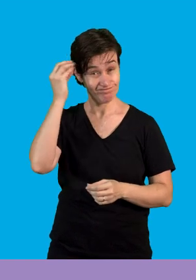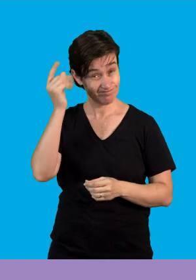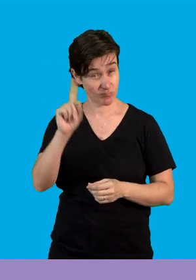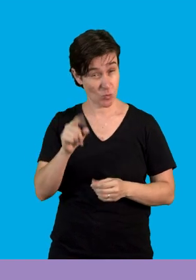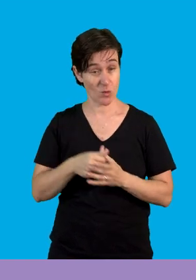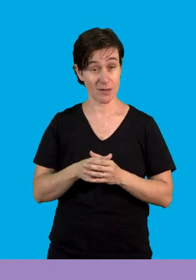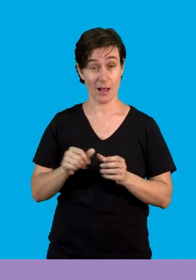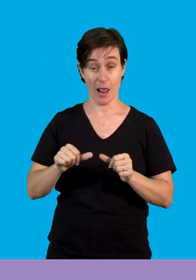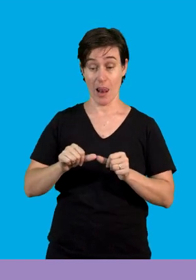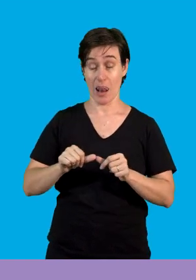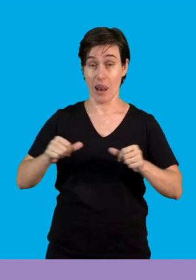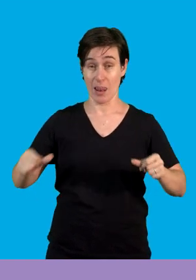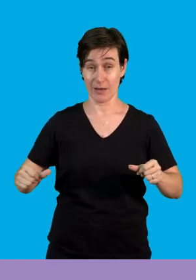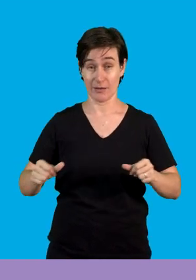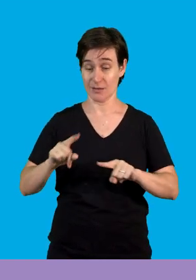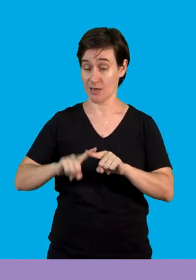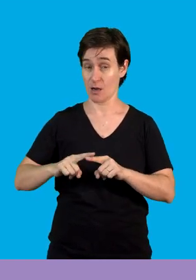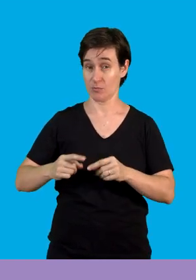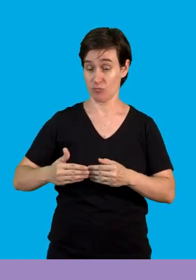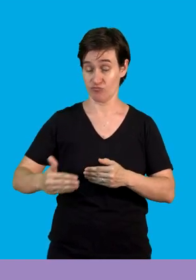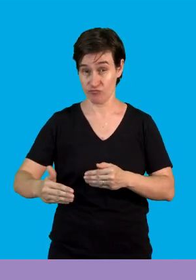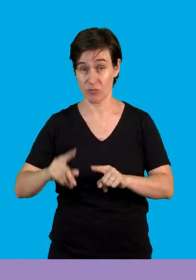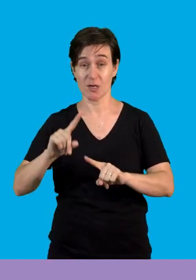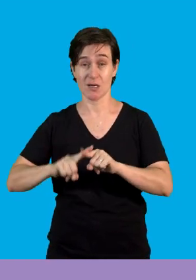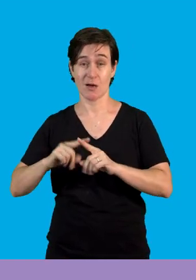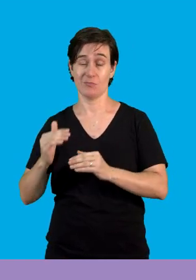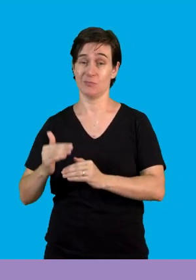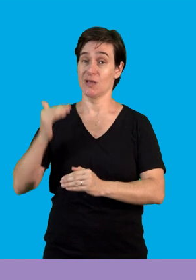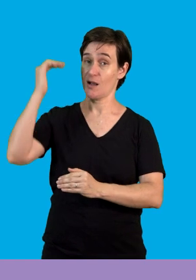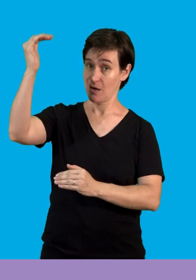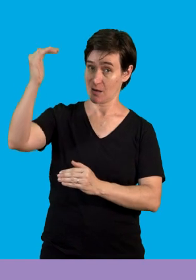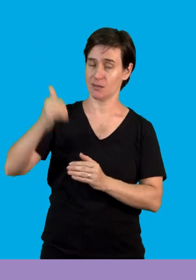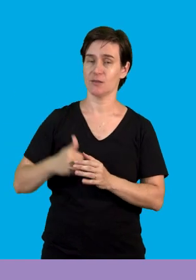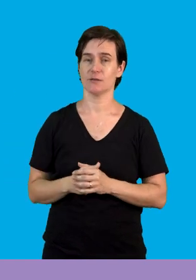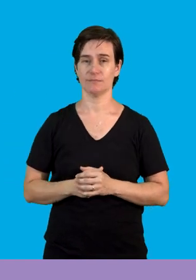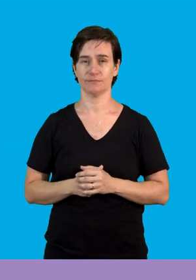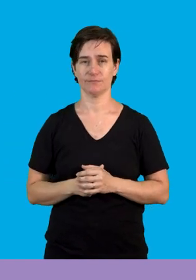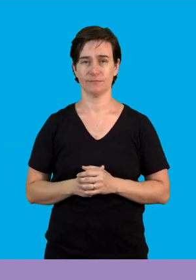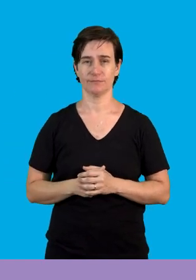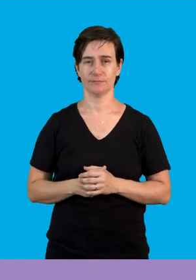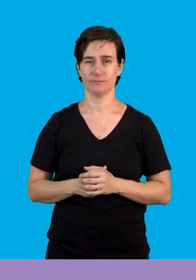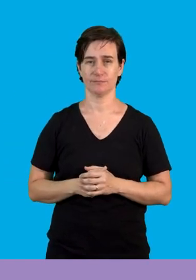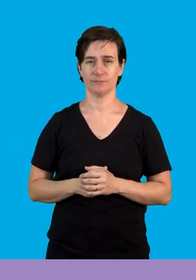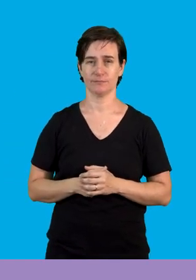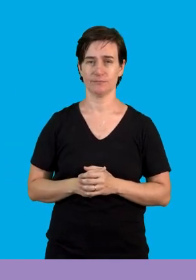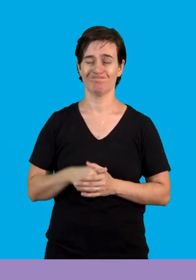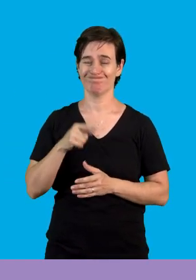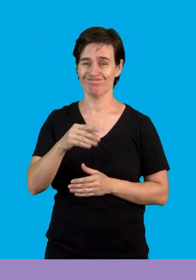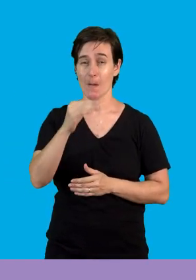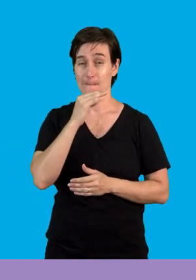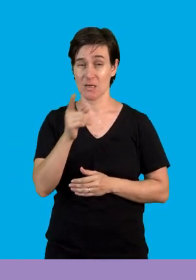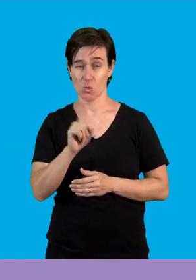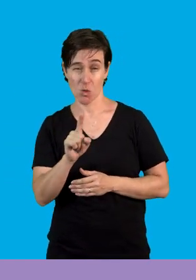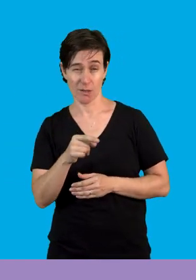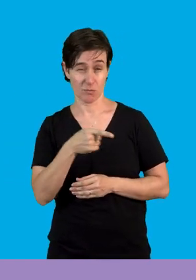is the length multiplied by the breadth multiplied by the height. So this means that we are going